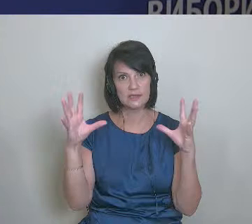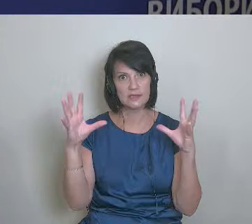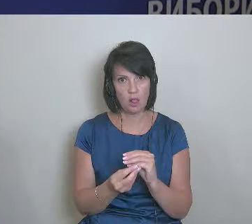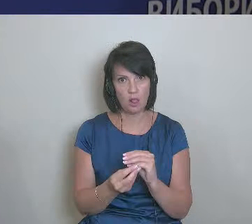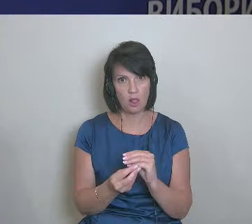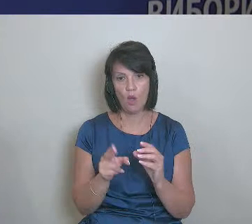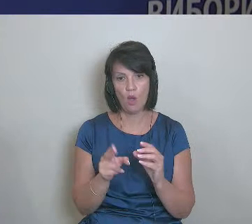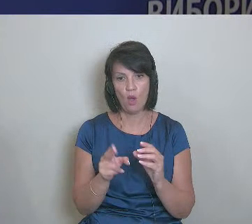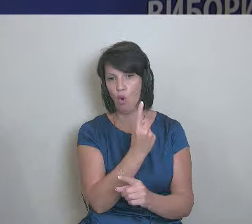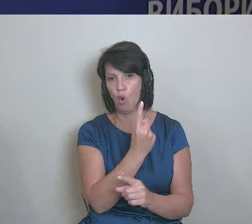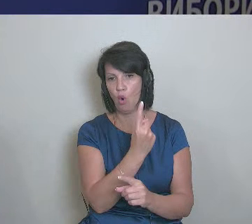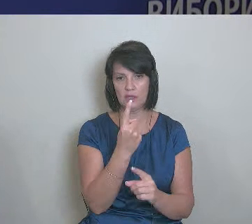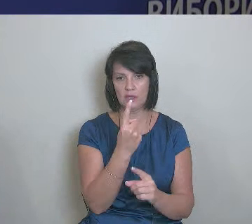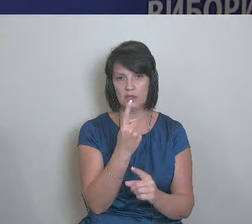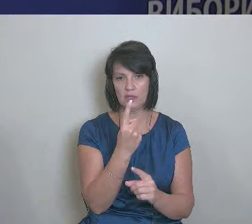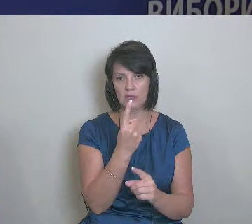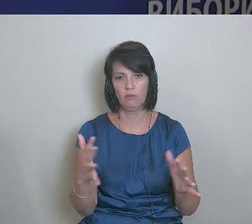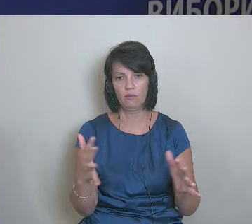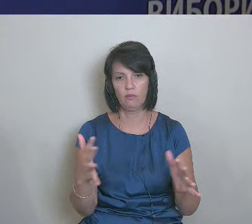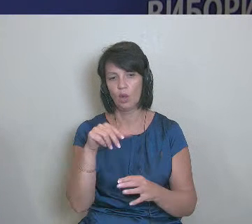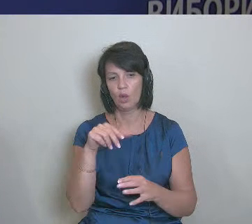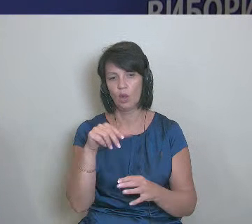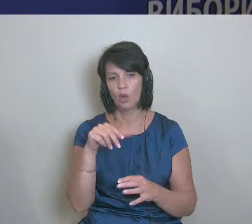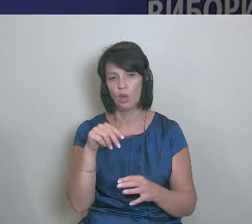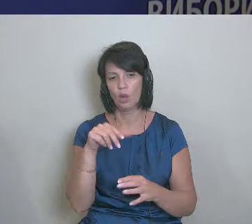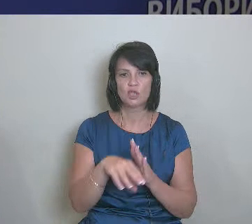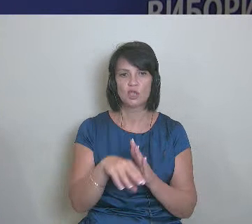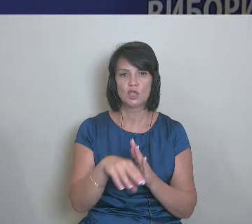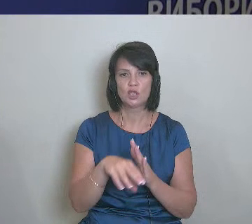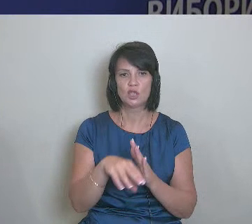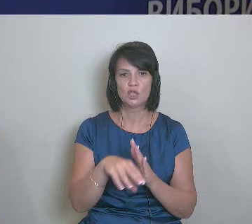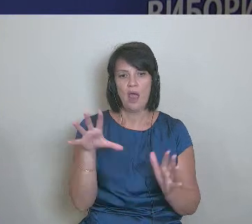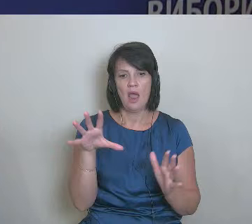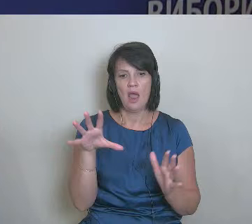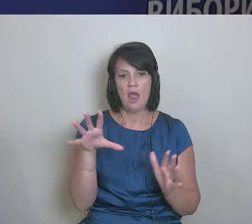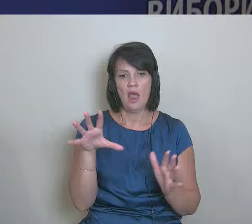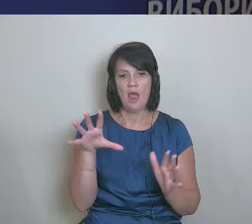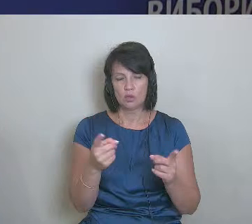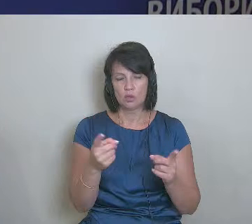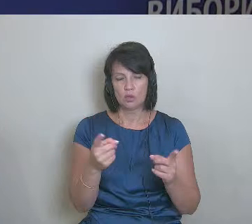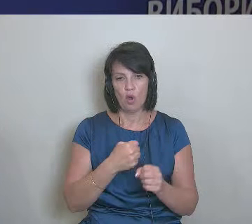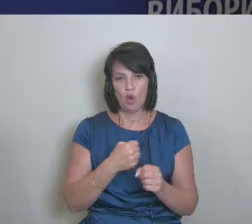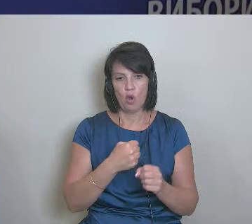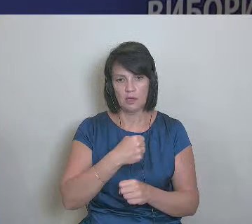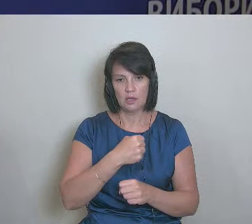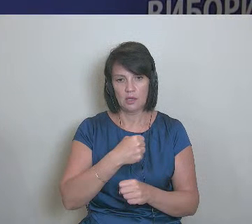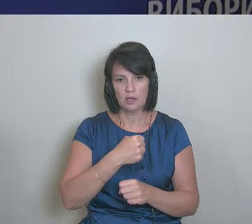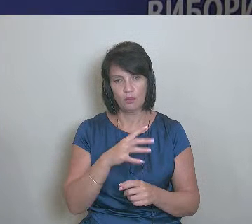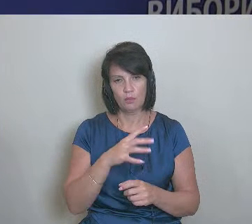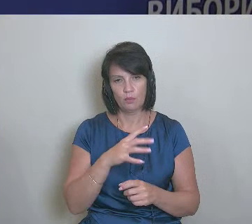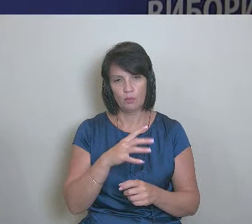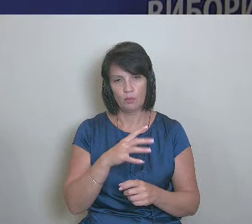the necessary number of members to set it up. There were only single instances when